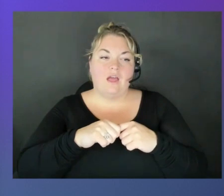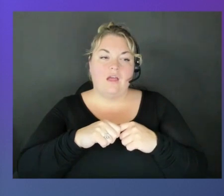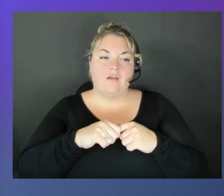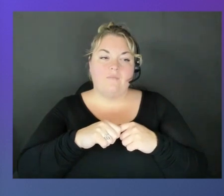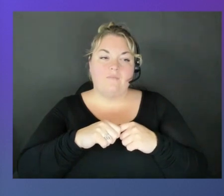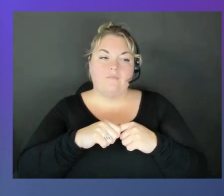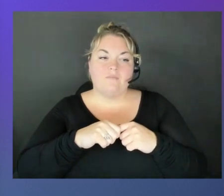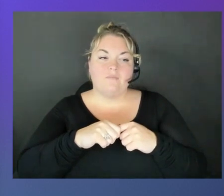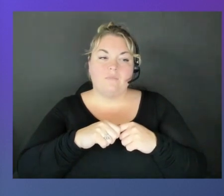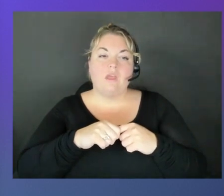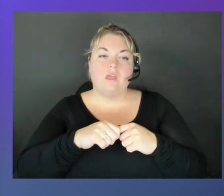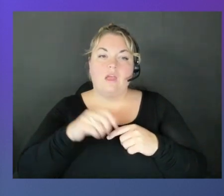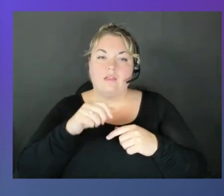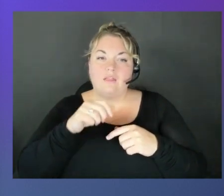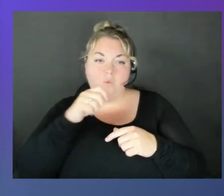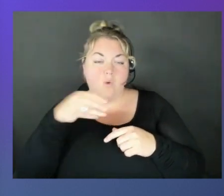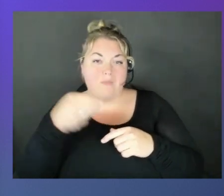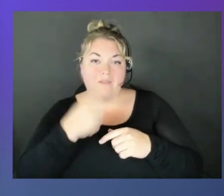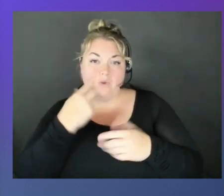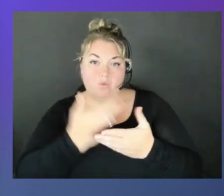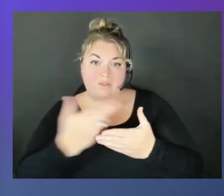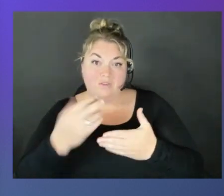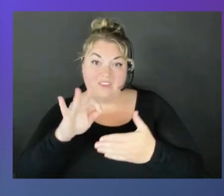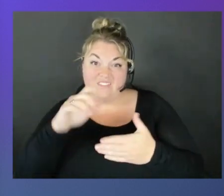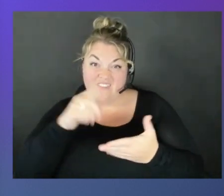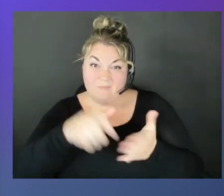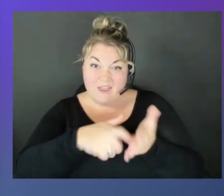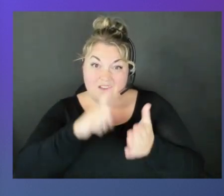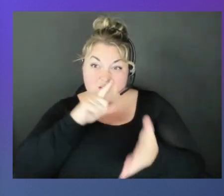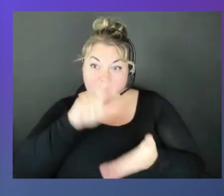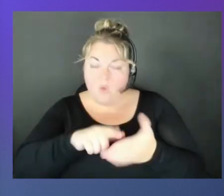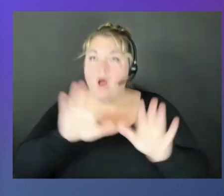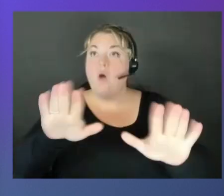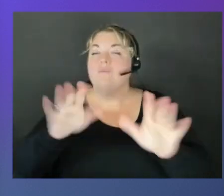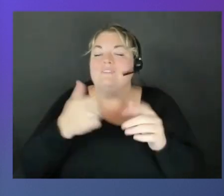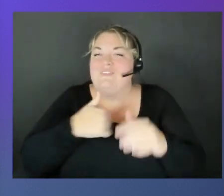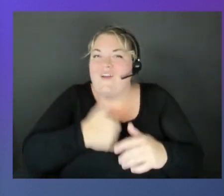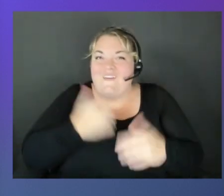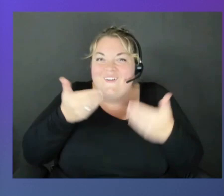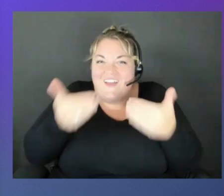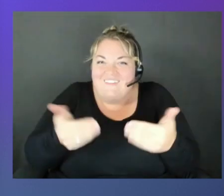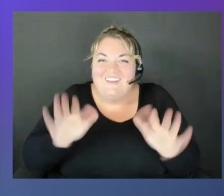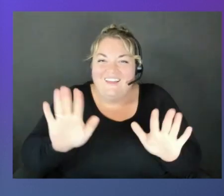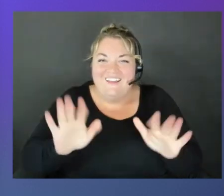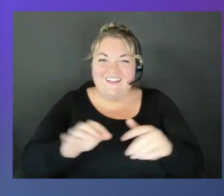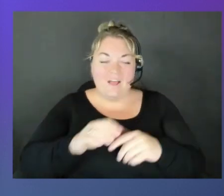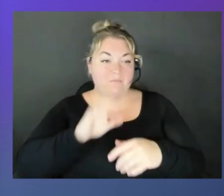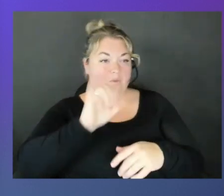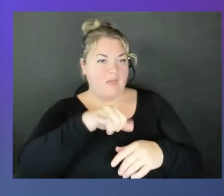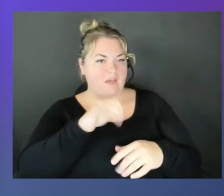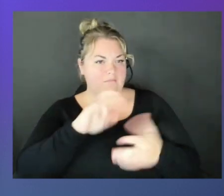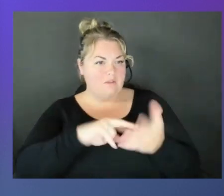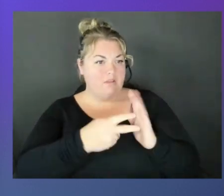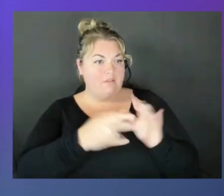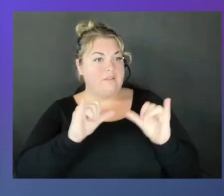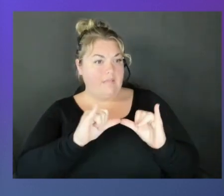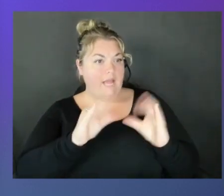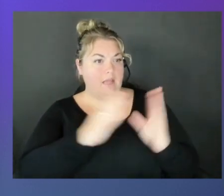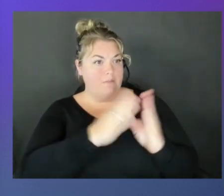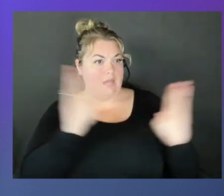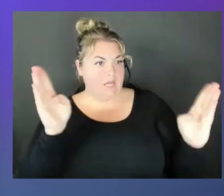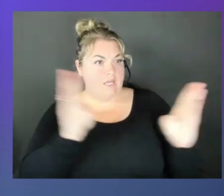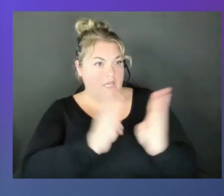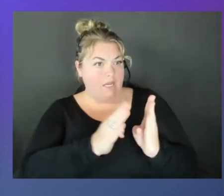resources when demand is low. Besides, oh, sorry, go ahead. Well, no, I mean, that's the scalability. That was one of the reasons